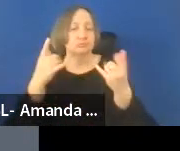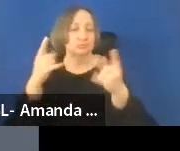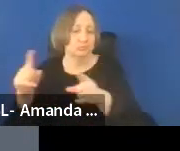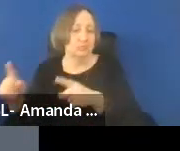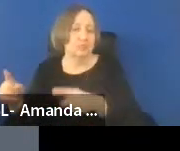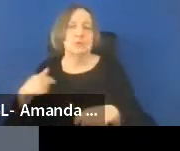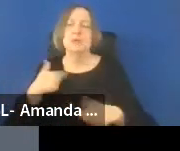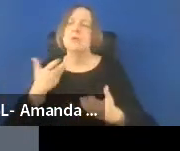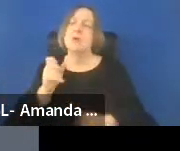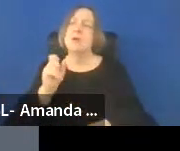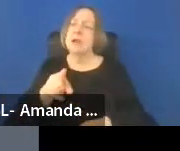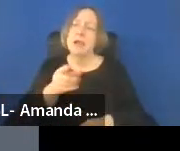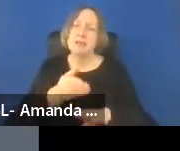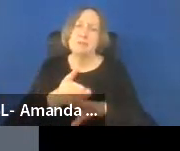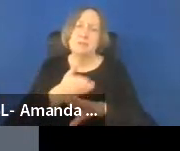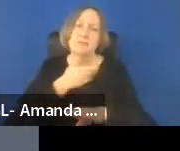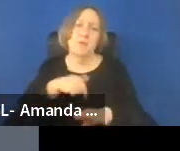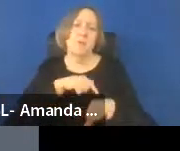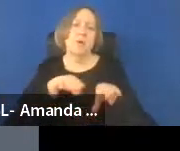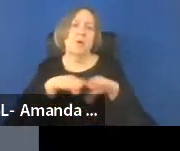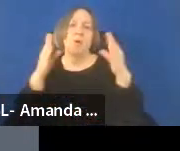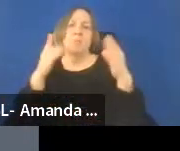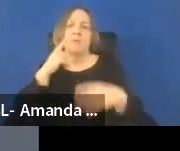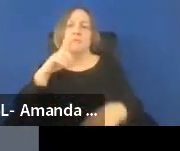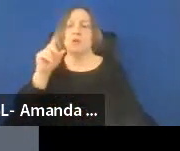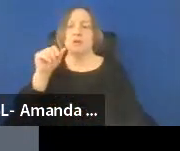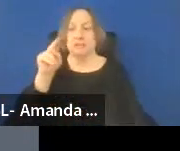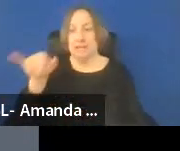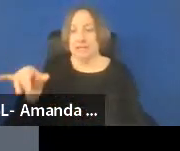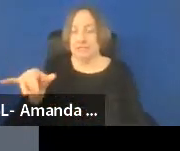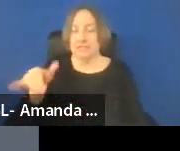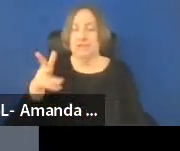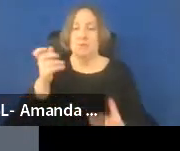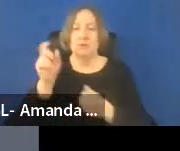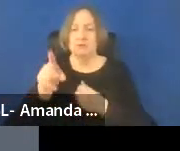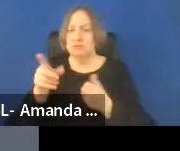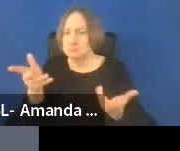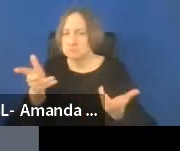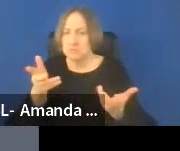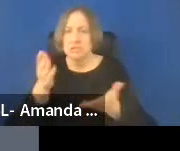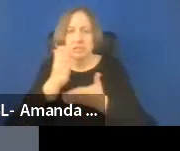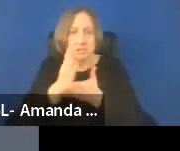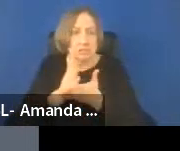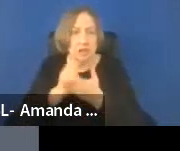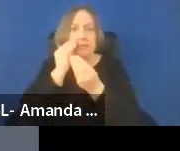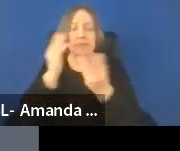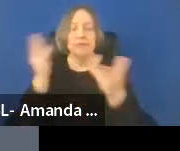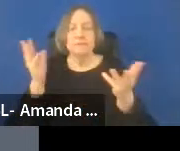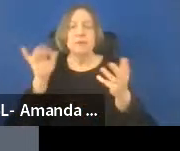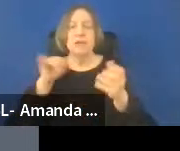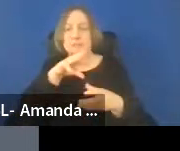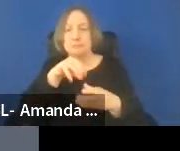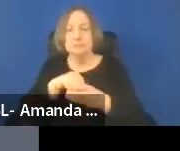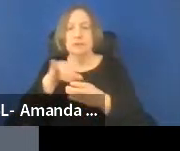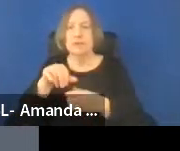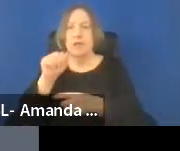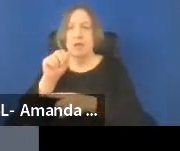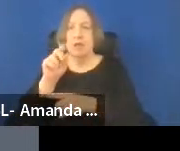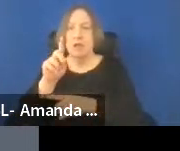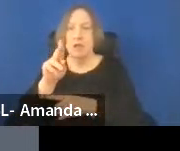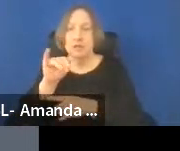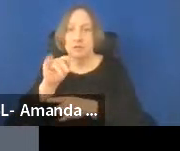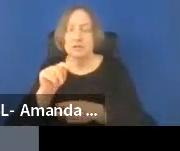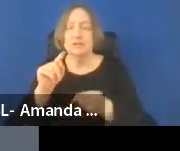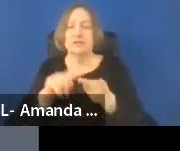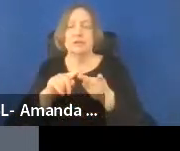I wanted to ask before we open up for Danny, I wanted to ask, like, with some of the information that's contained in these audits and with